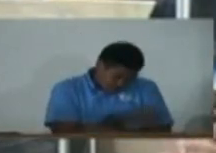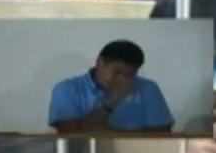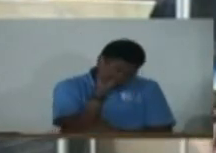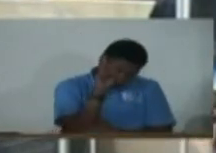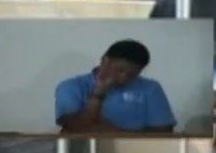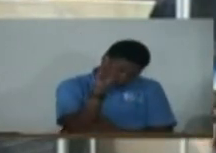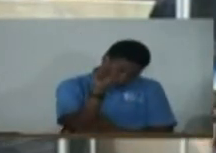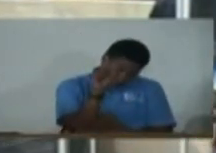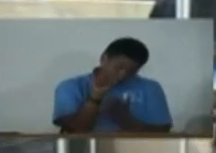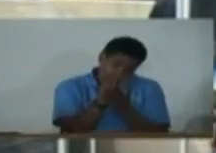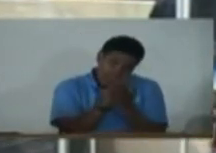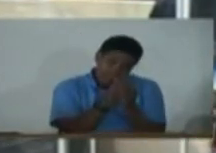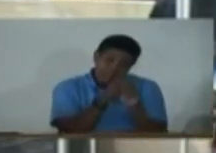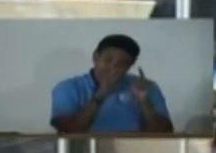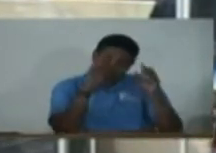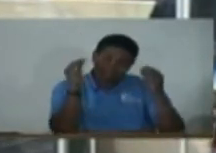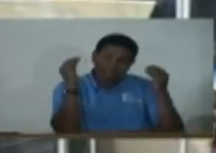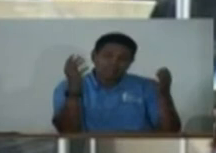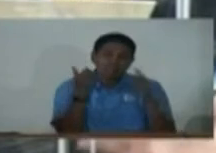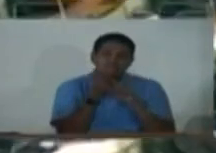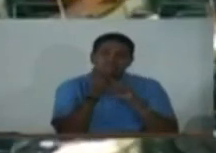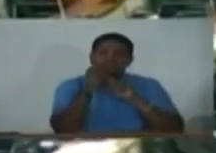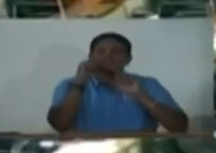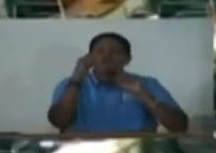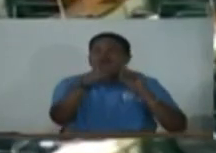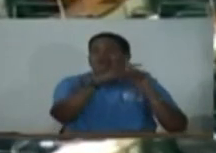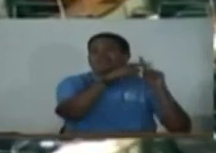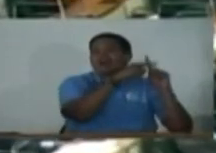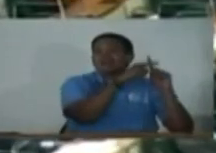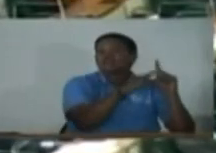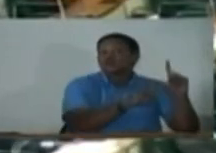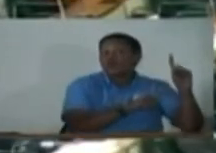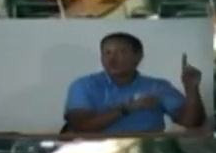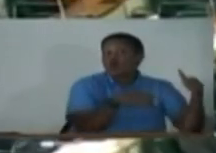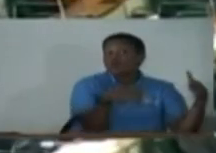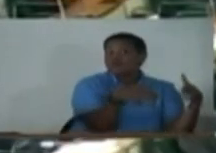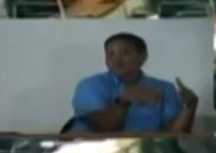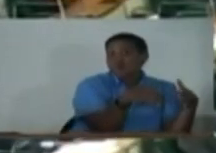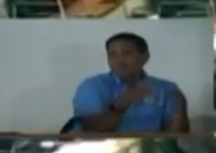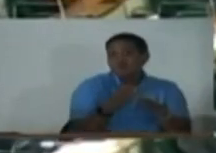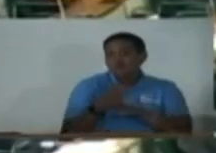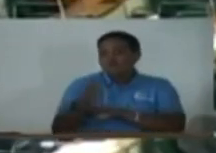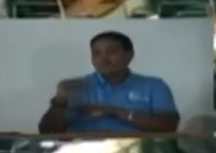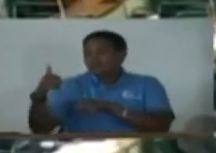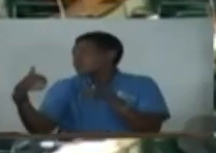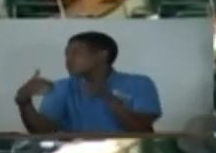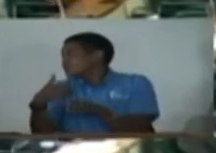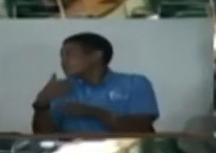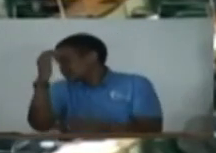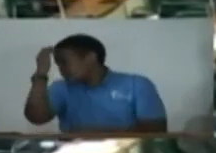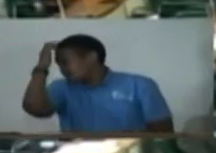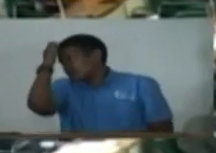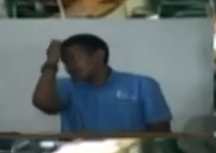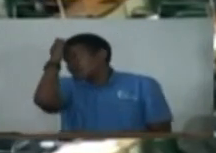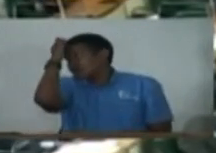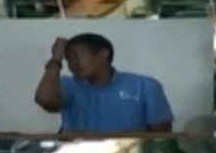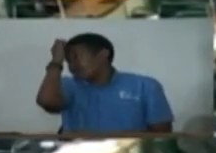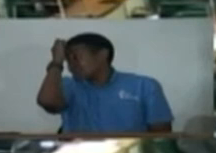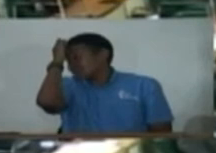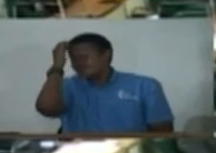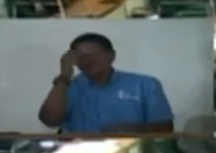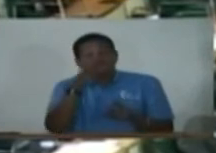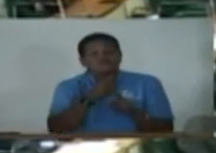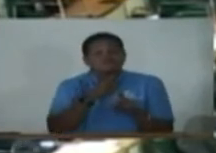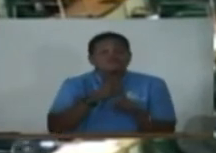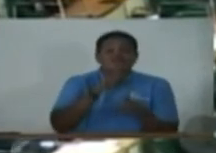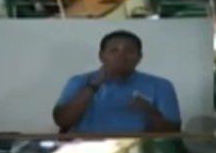Act giving an advantage to one group over another, and are the arms